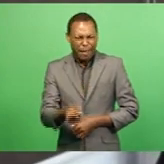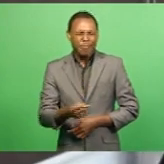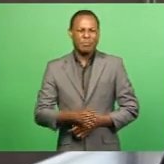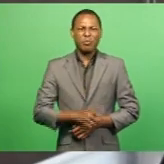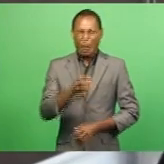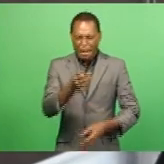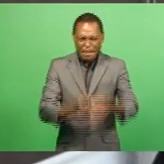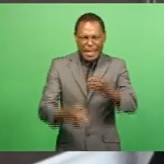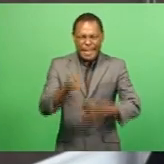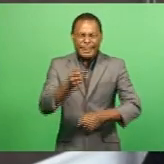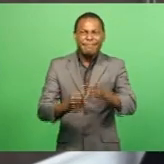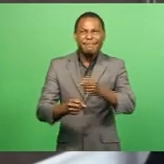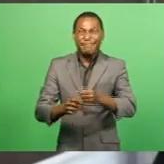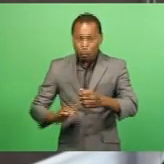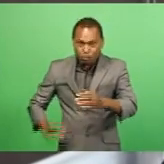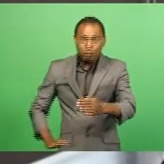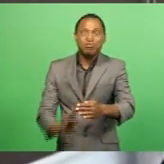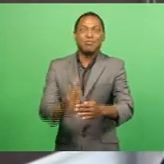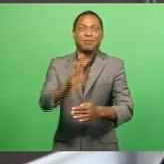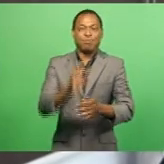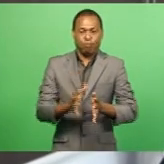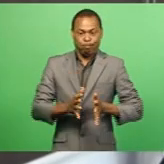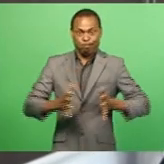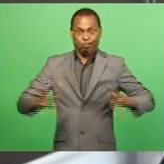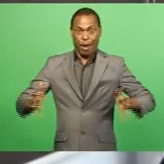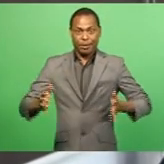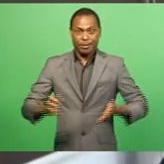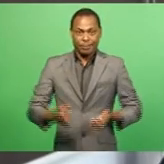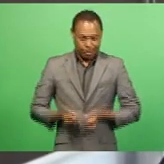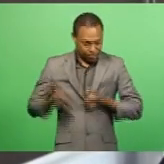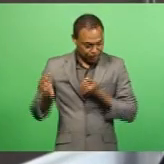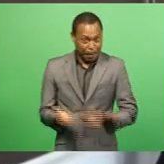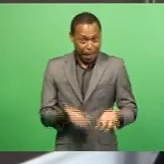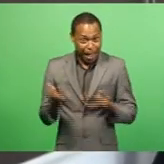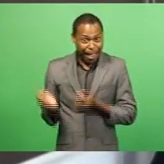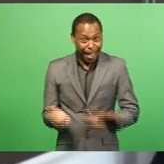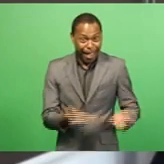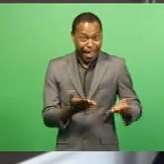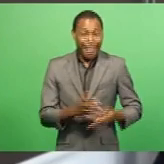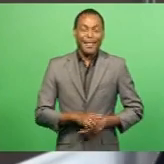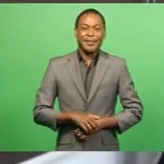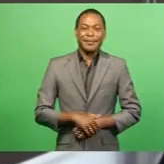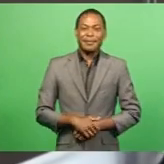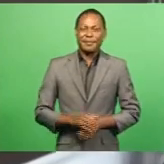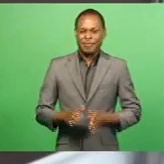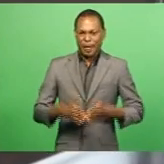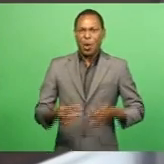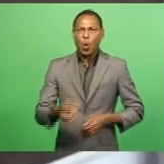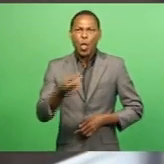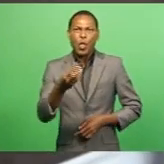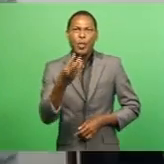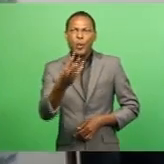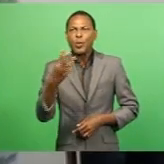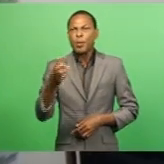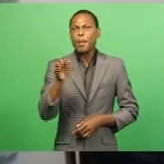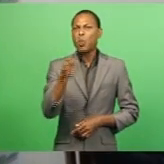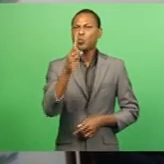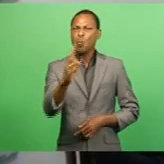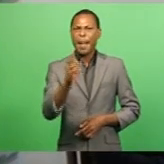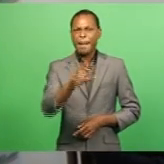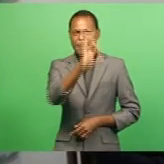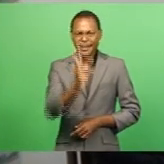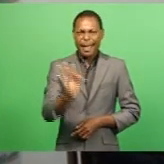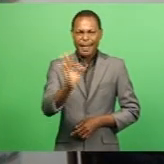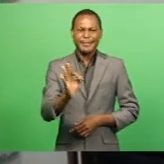production increased by bulk supplies. So the bulk supplies has increased the milk production of 33.1%. Fiji